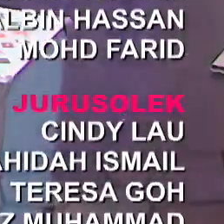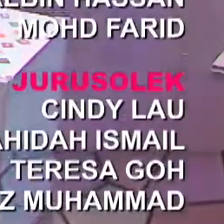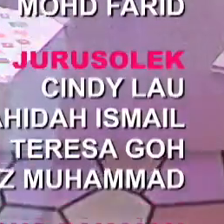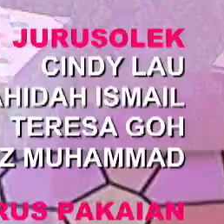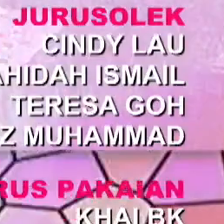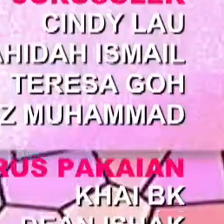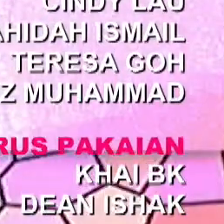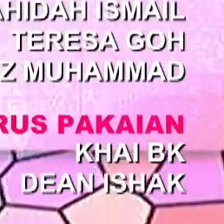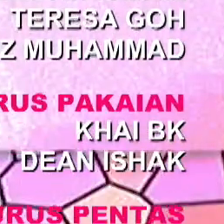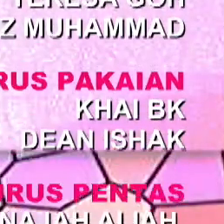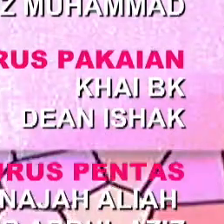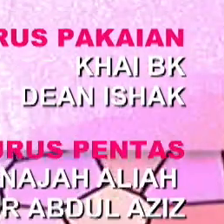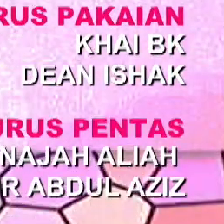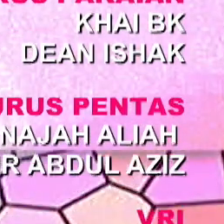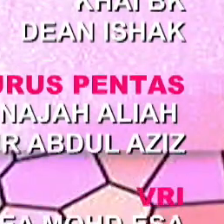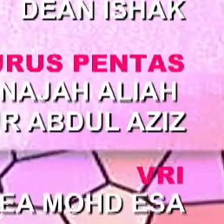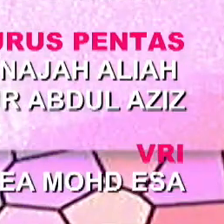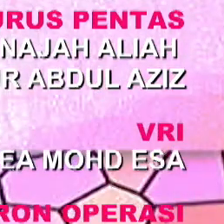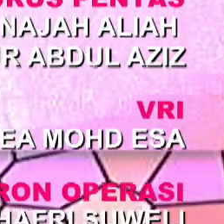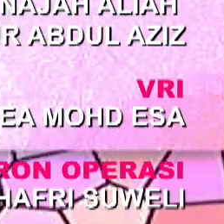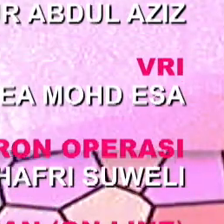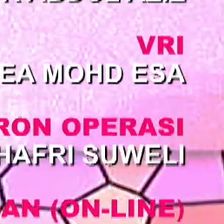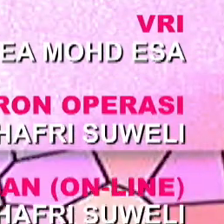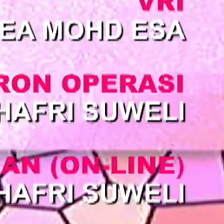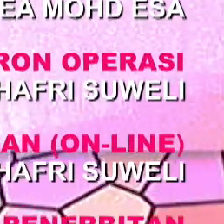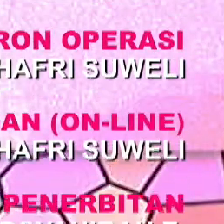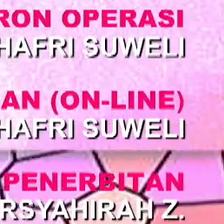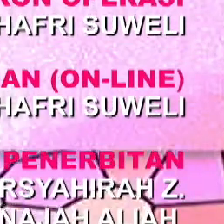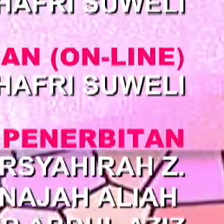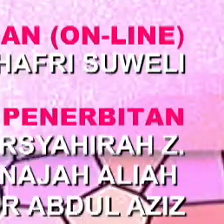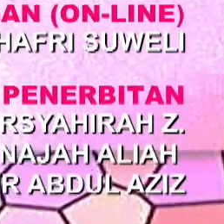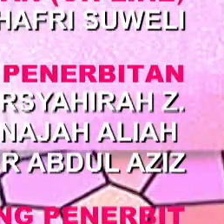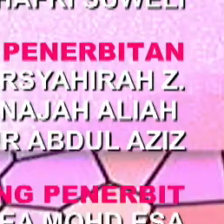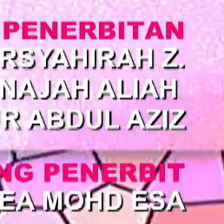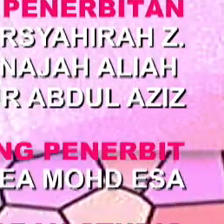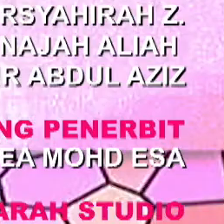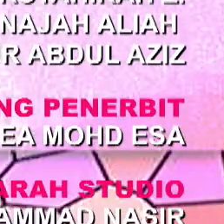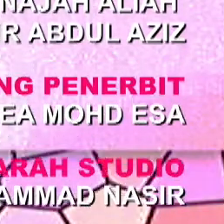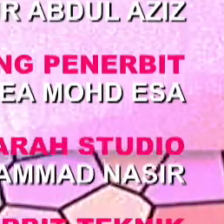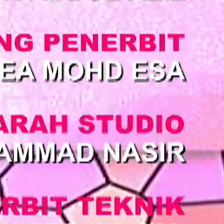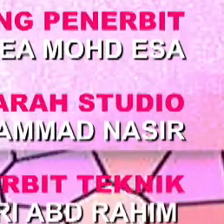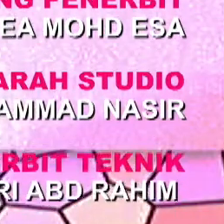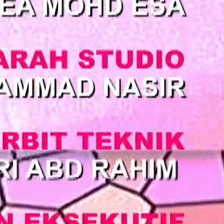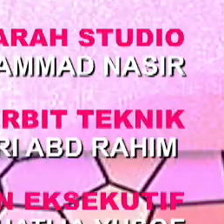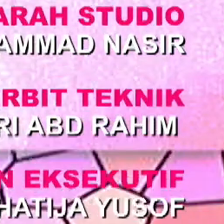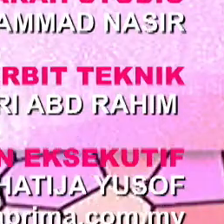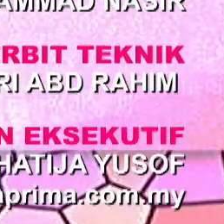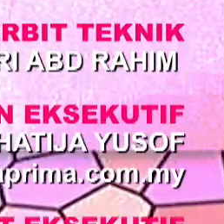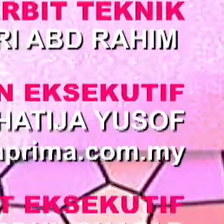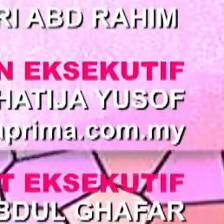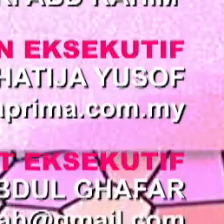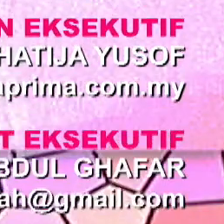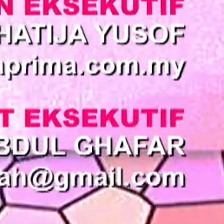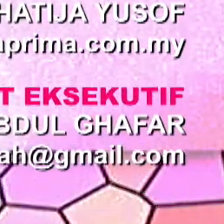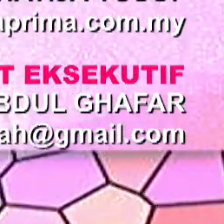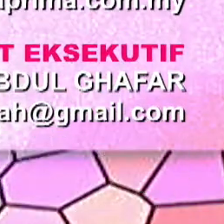more. It's exciting. Tell what to do. What you have learned.